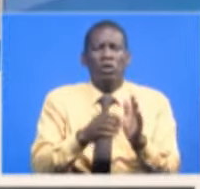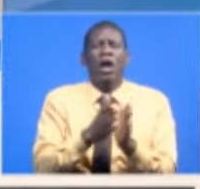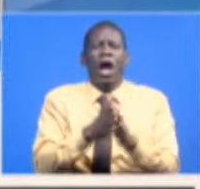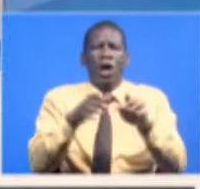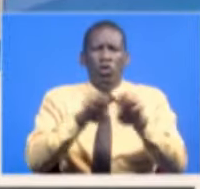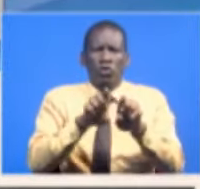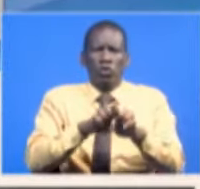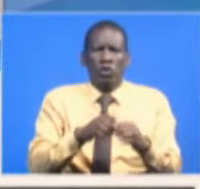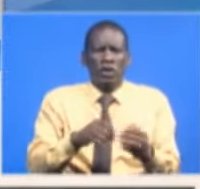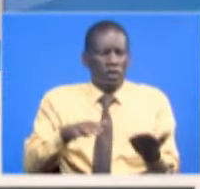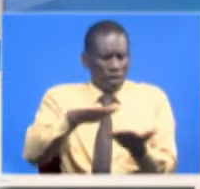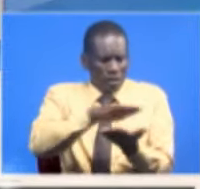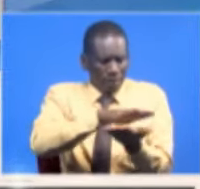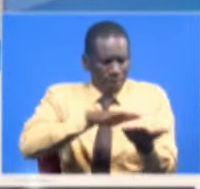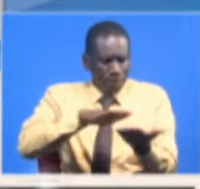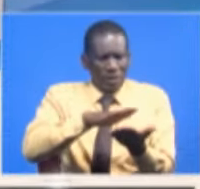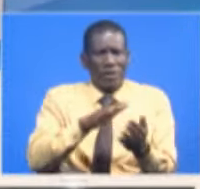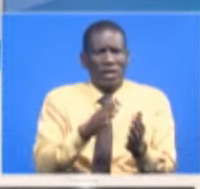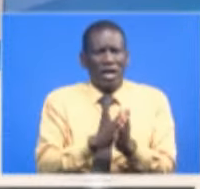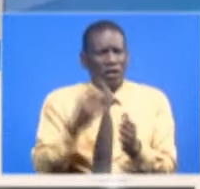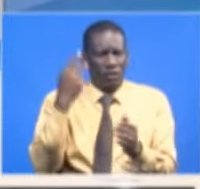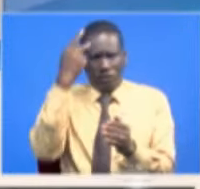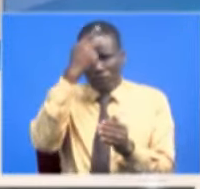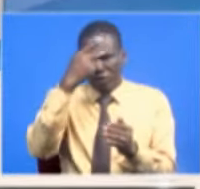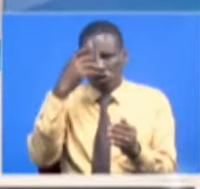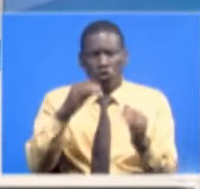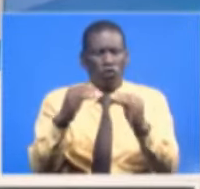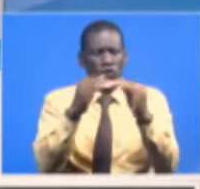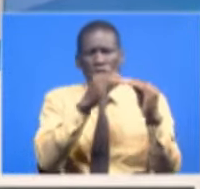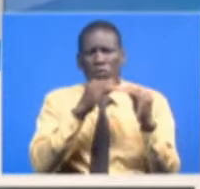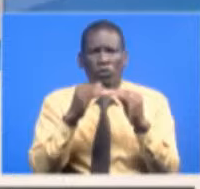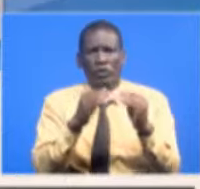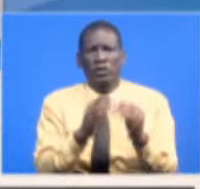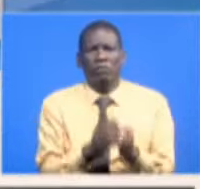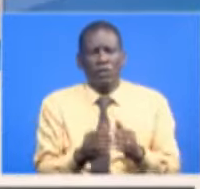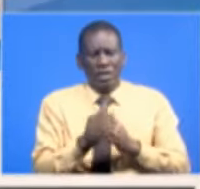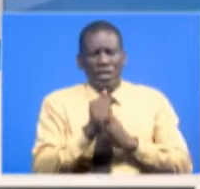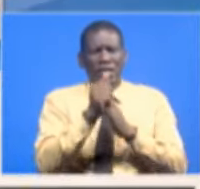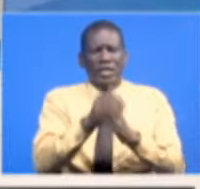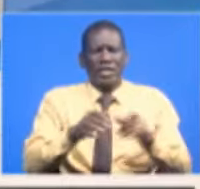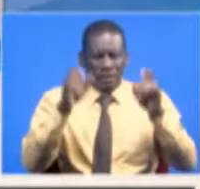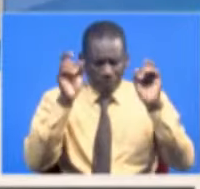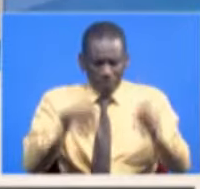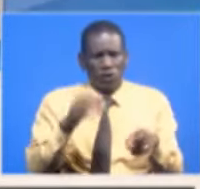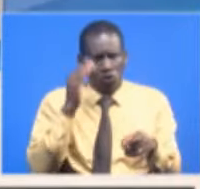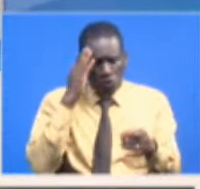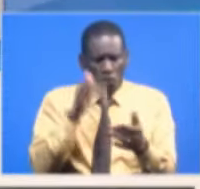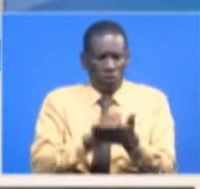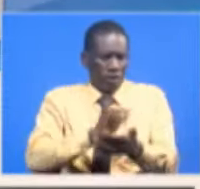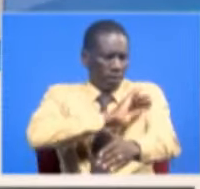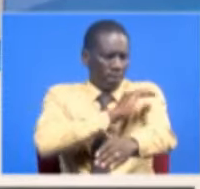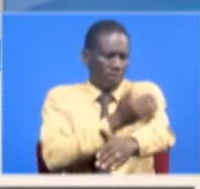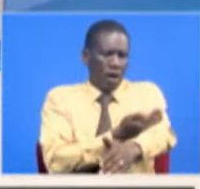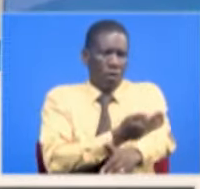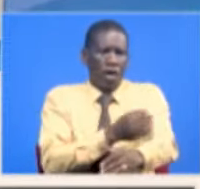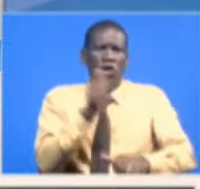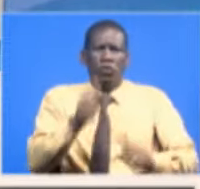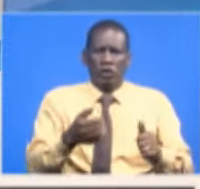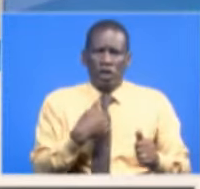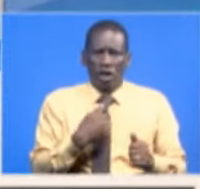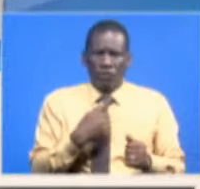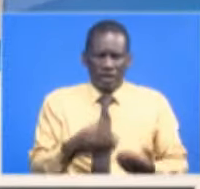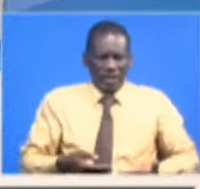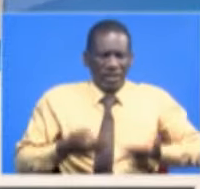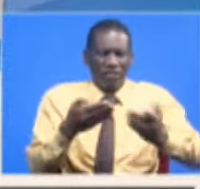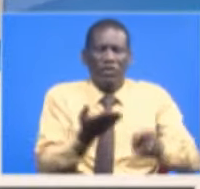in the very basis and philosophy of democracy. Leaders must know that power and authority they have is donated to